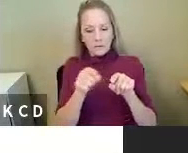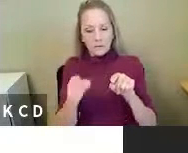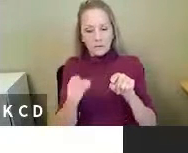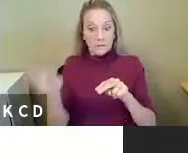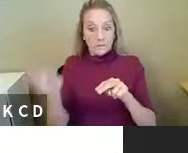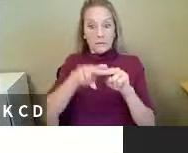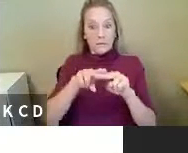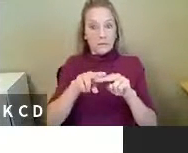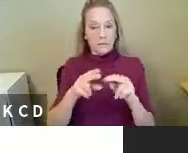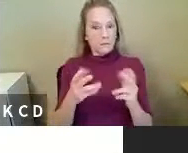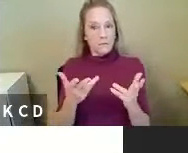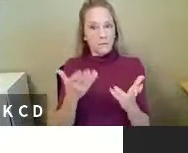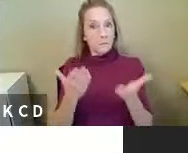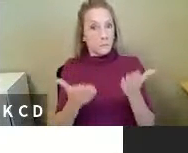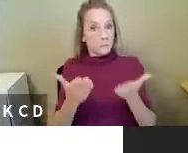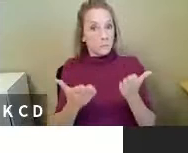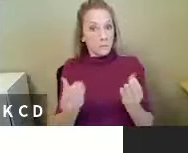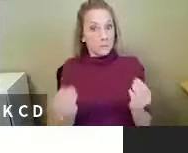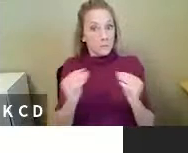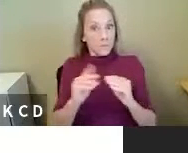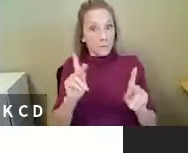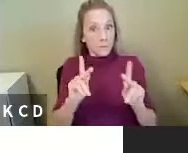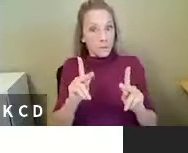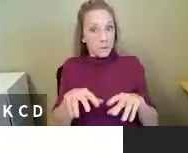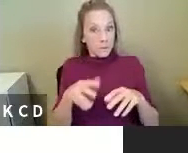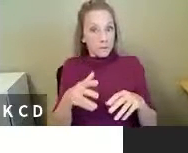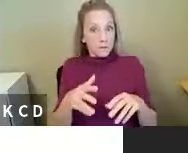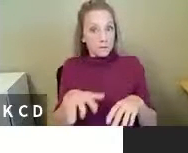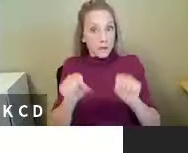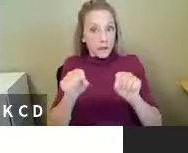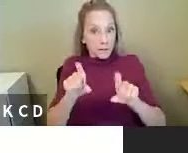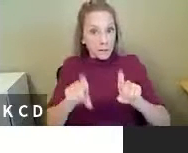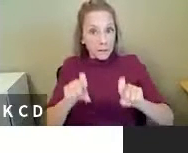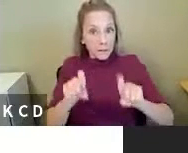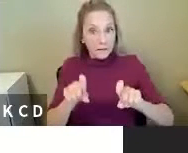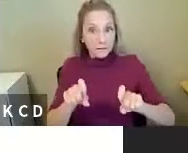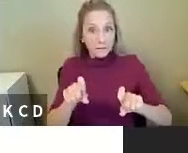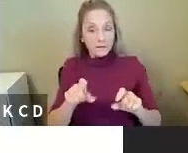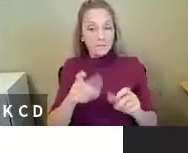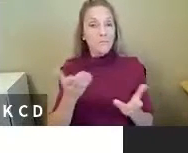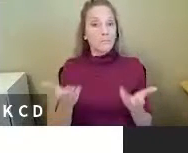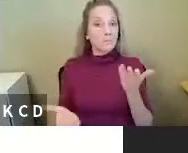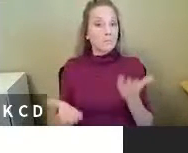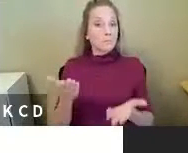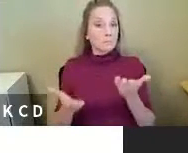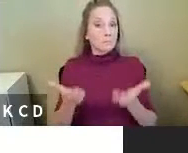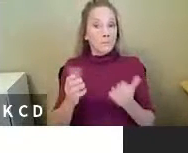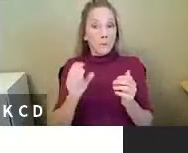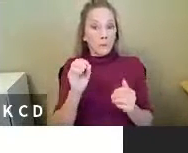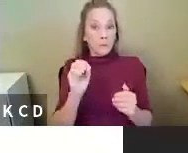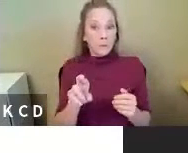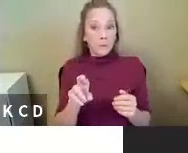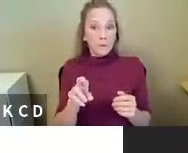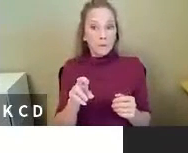had more positives potentially because more people got tested. And one possibility there is